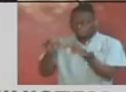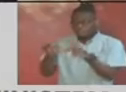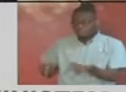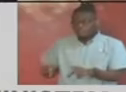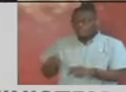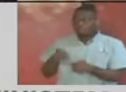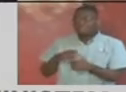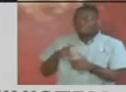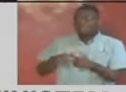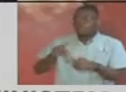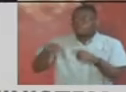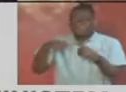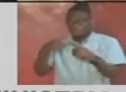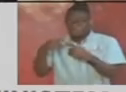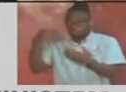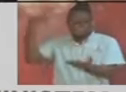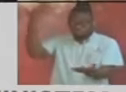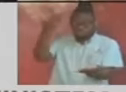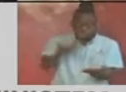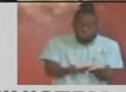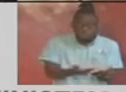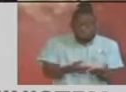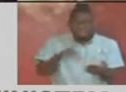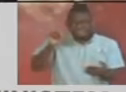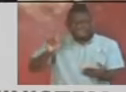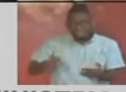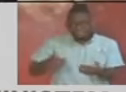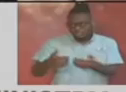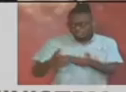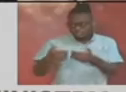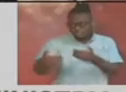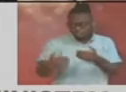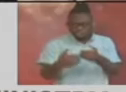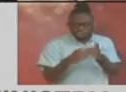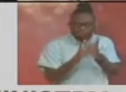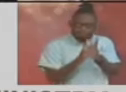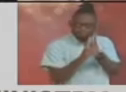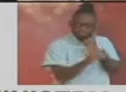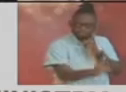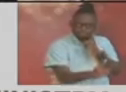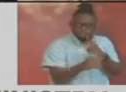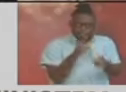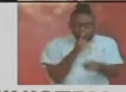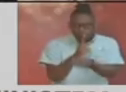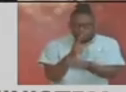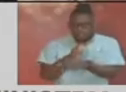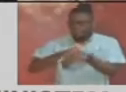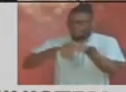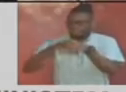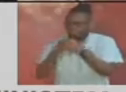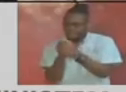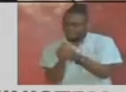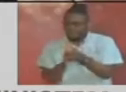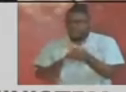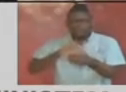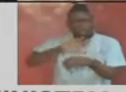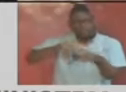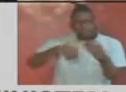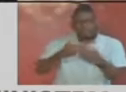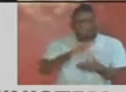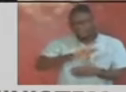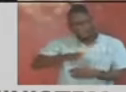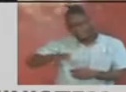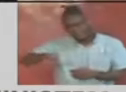masks and having staying apart, social distancing, proper hand hygiene, avoiding contact, and so on, in terms